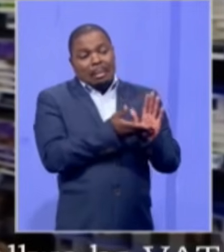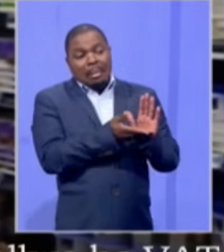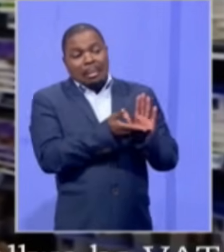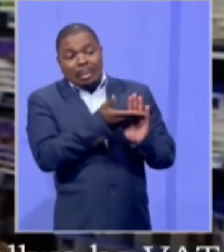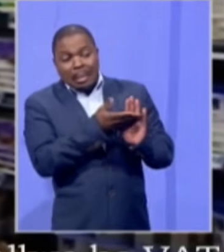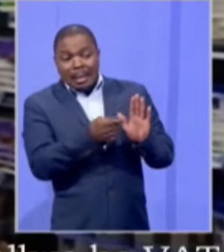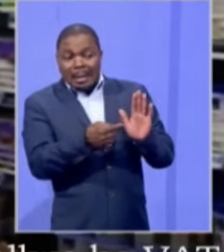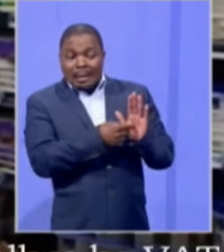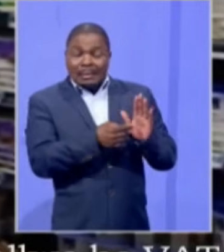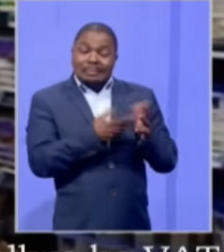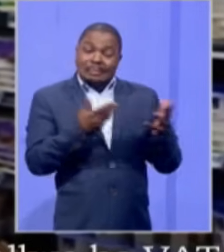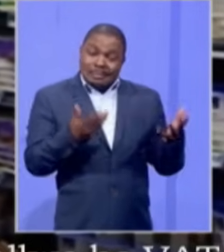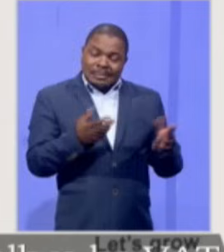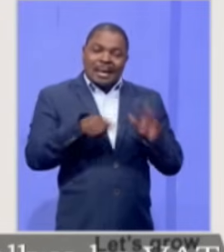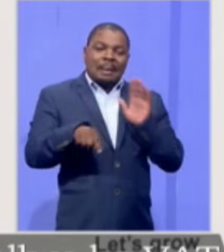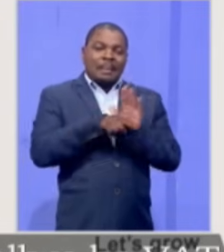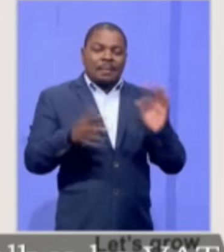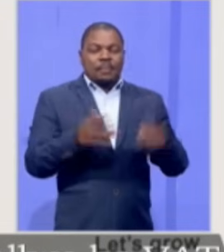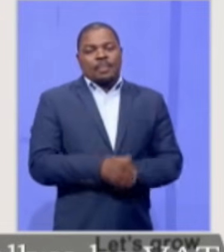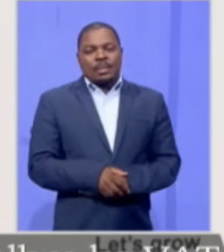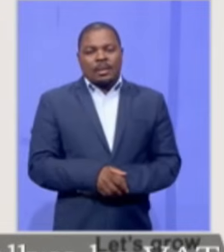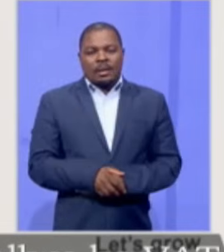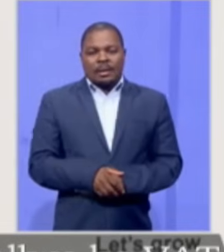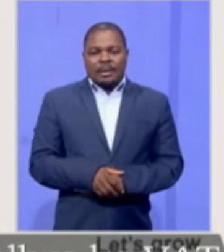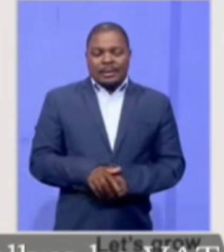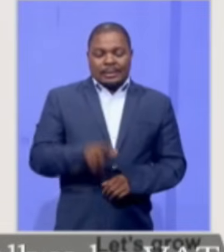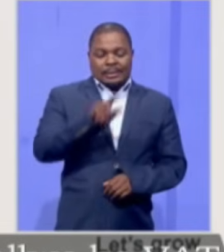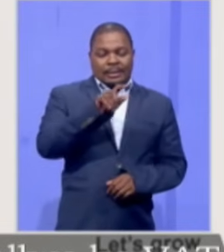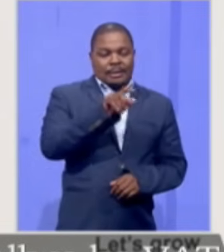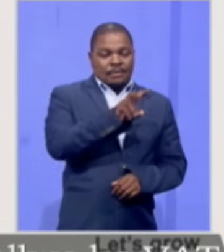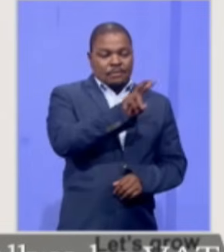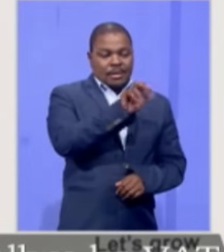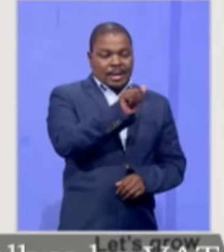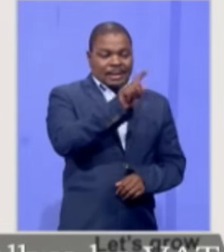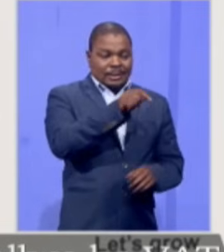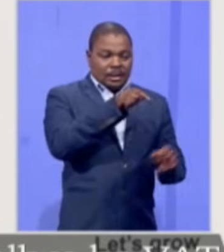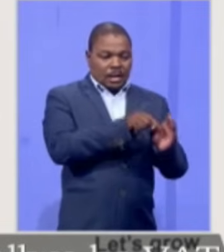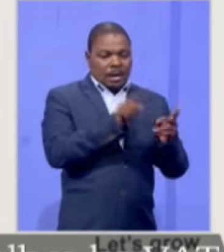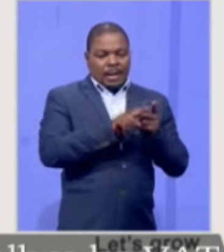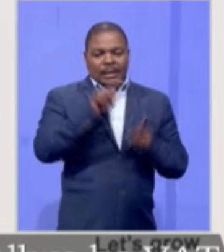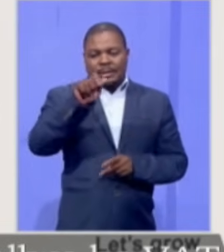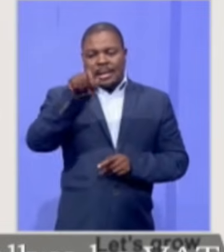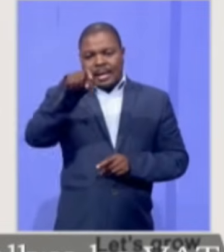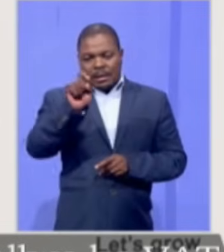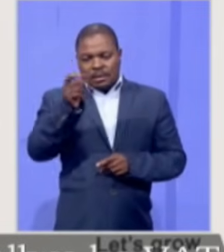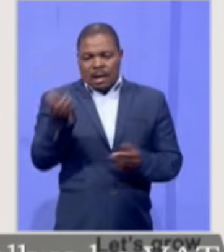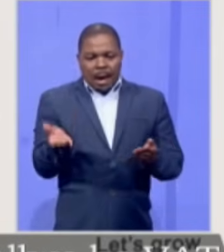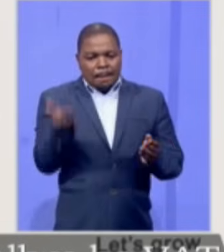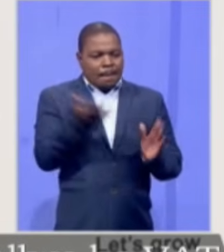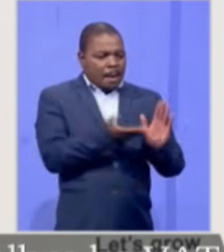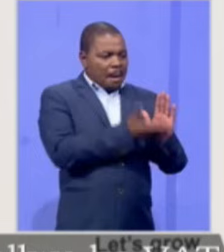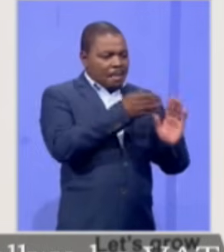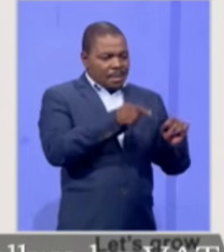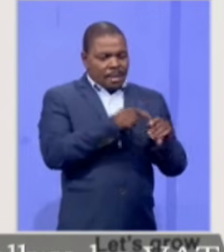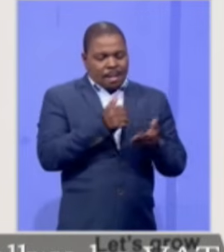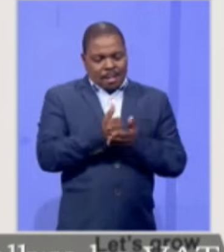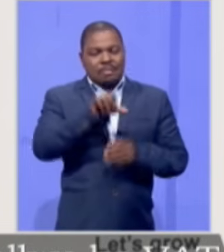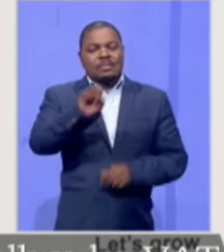bareki. The taxes increases are going to finance sustainability of this country by